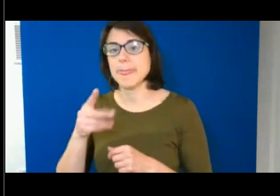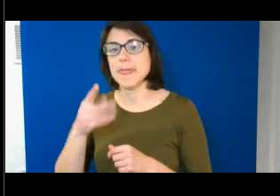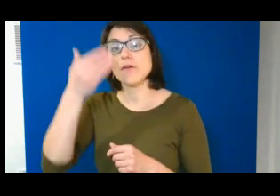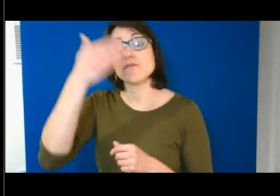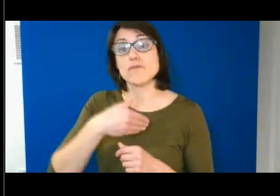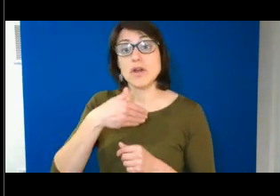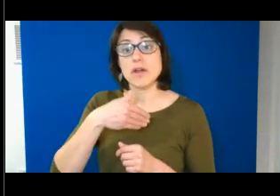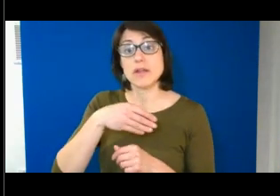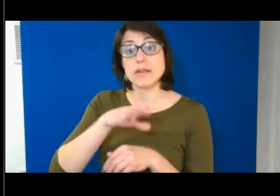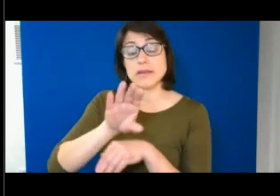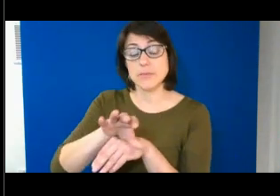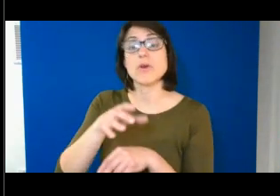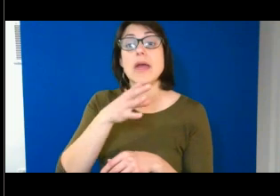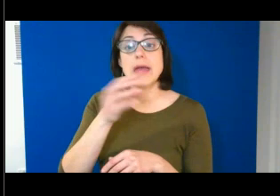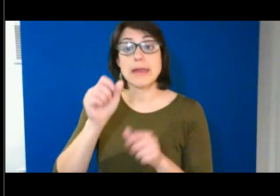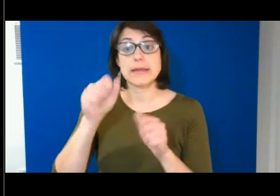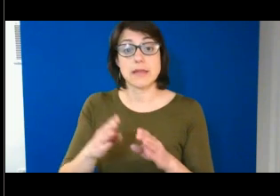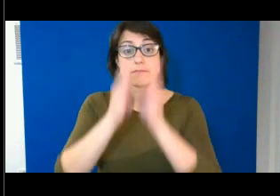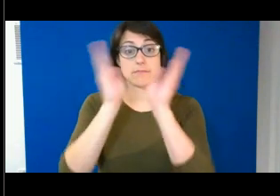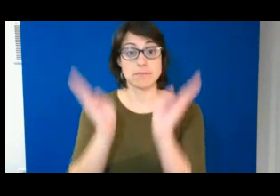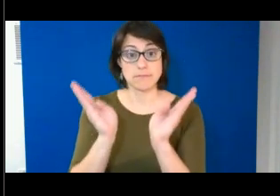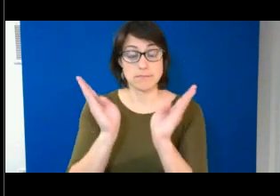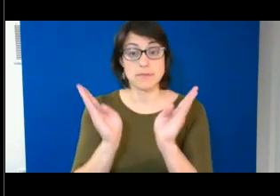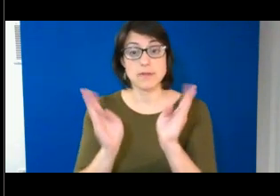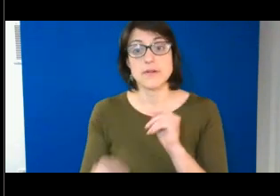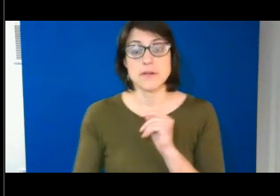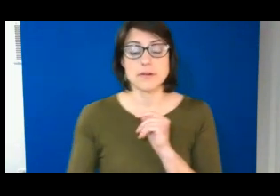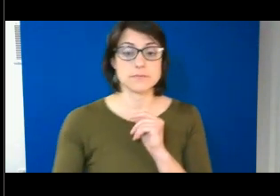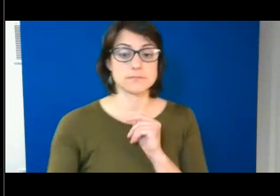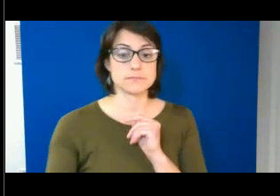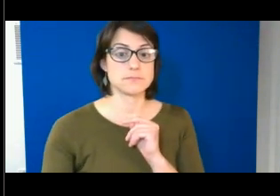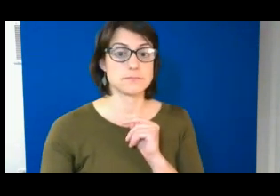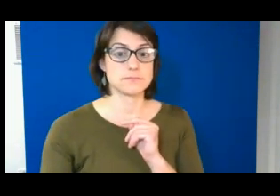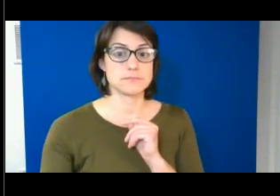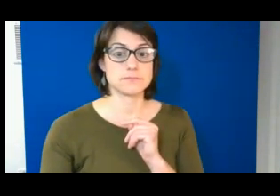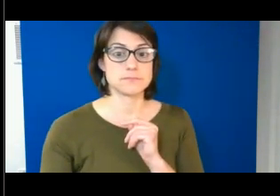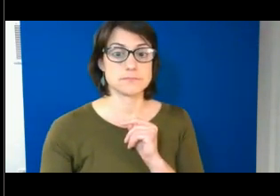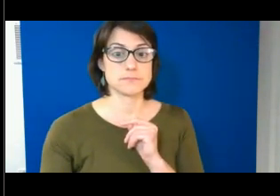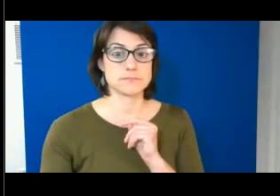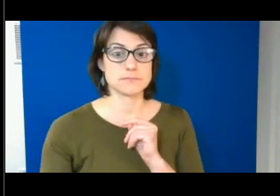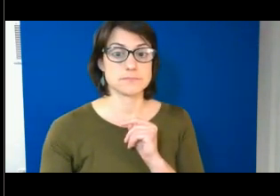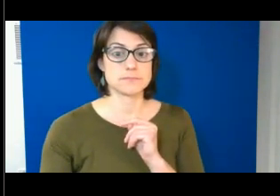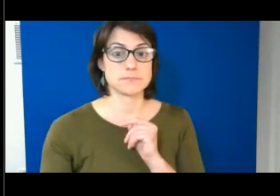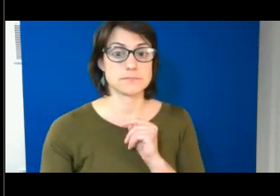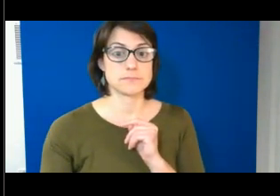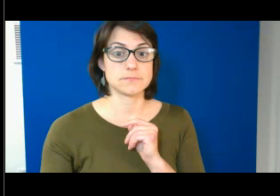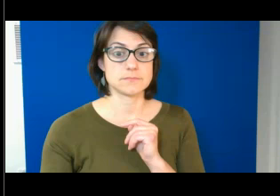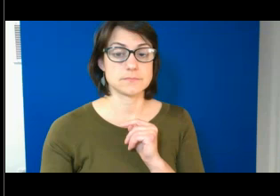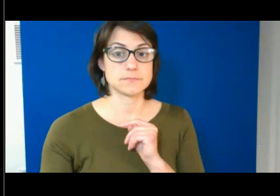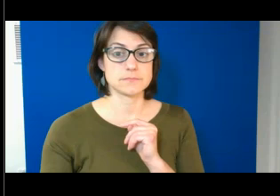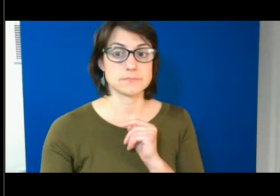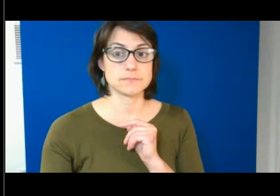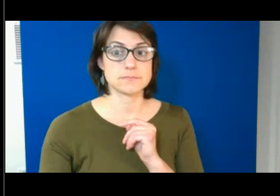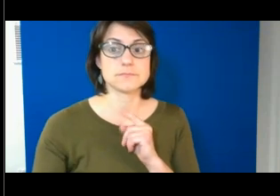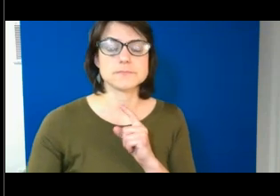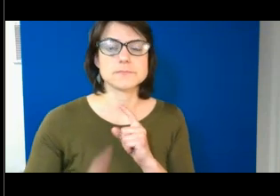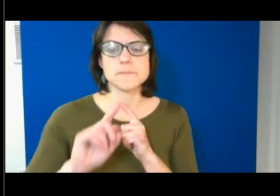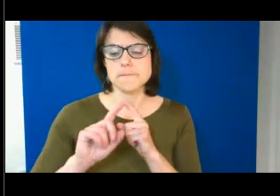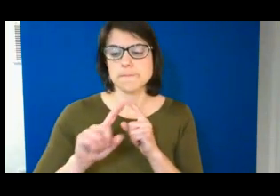the boom can open, but when there was a larger tree logs comes in, and there was a lot of this kind of other let's say